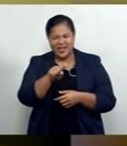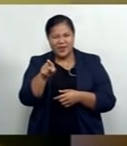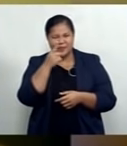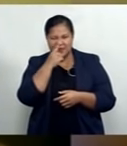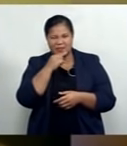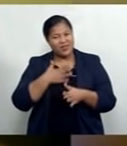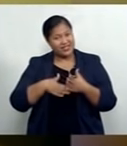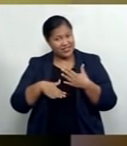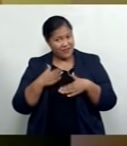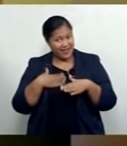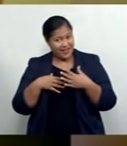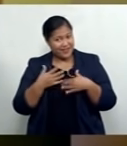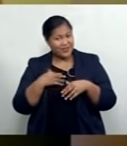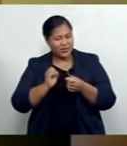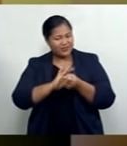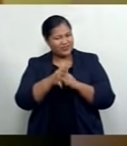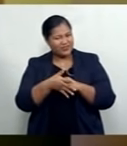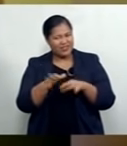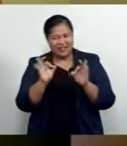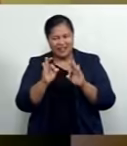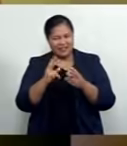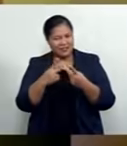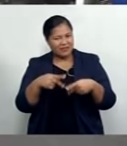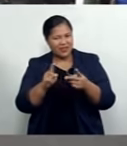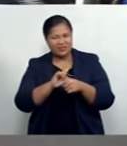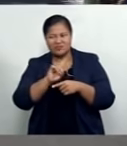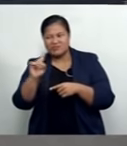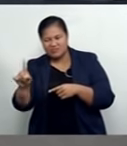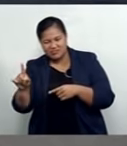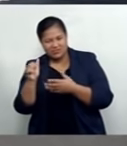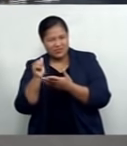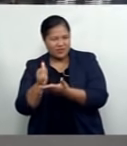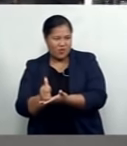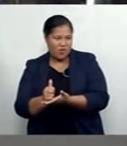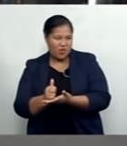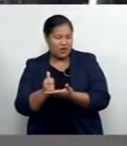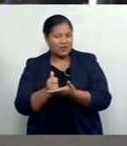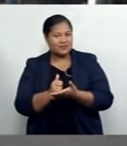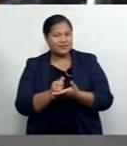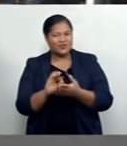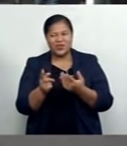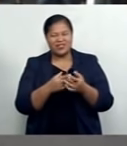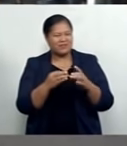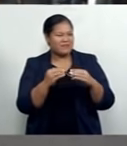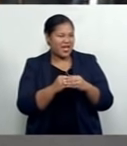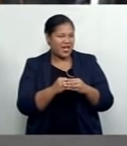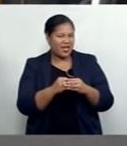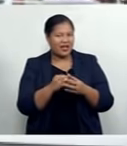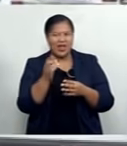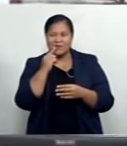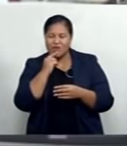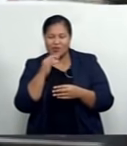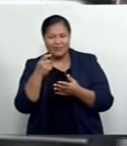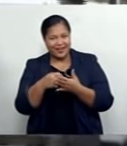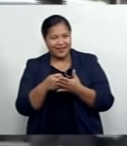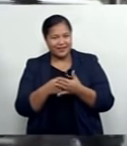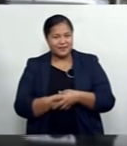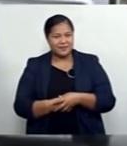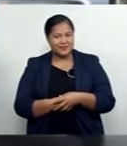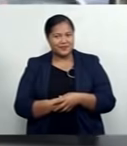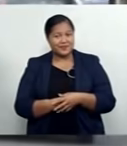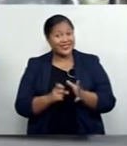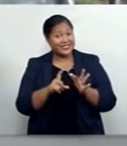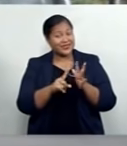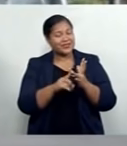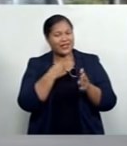suffering and they had absolutely no place to go to their institutions or the banks and borrow some money. Minam says they